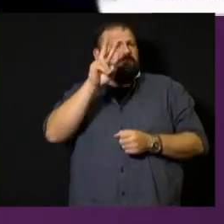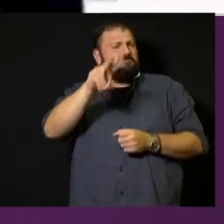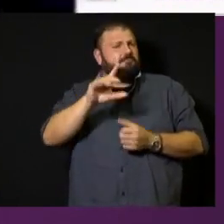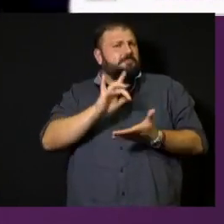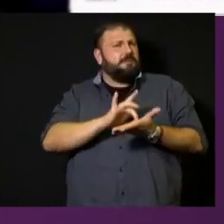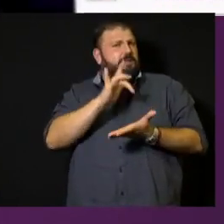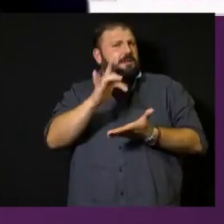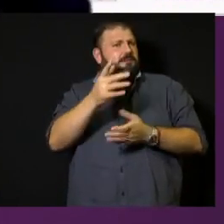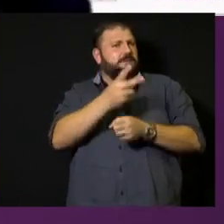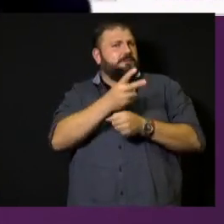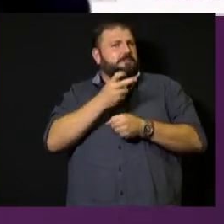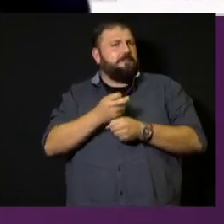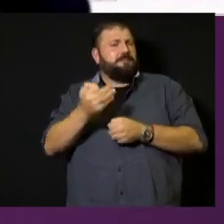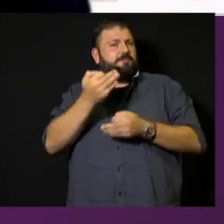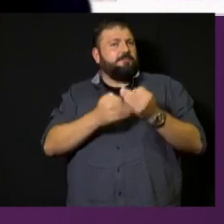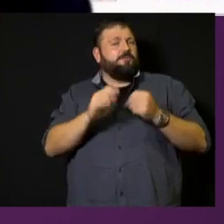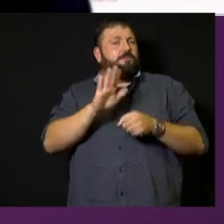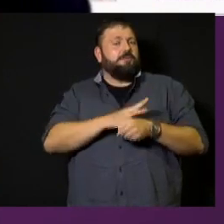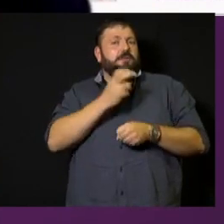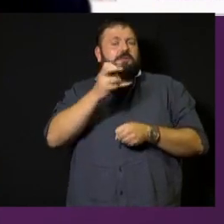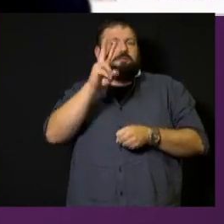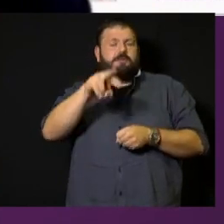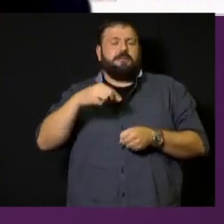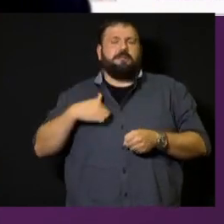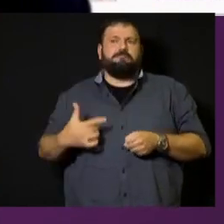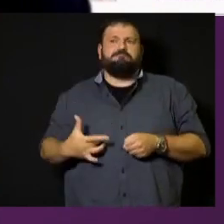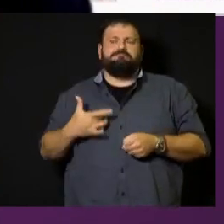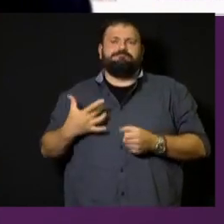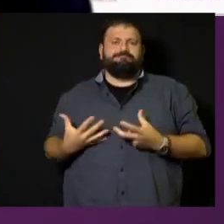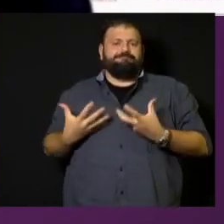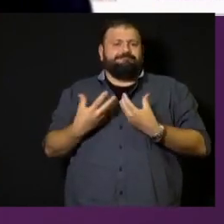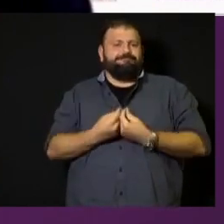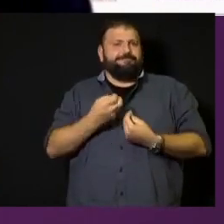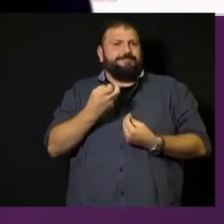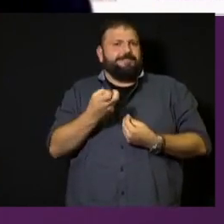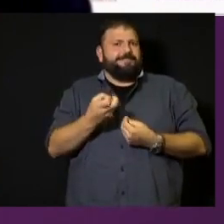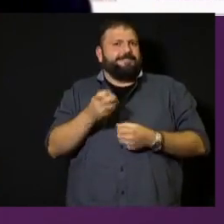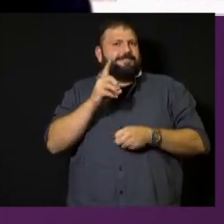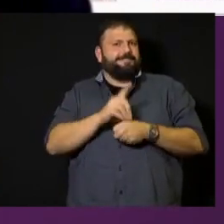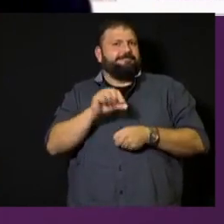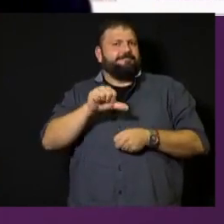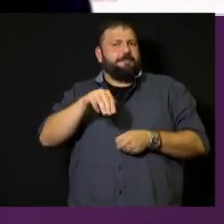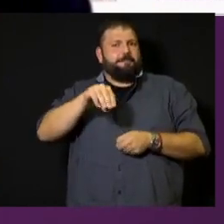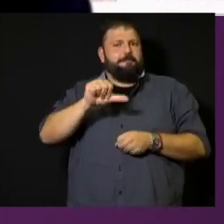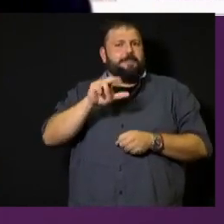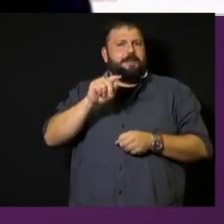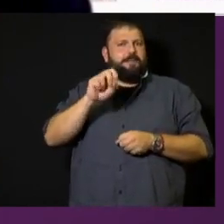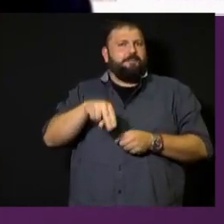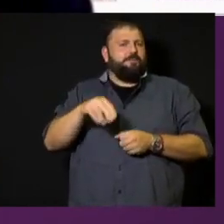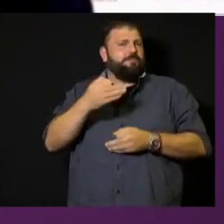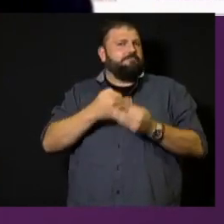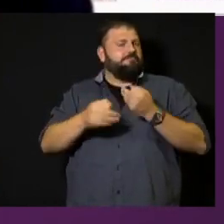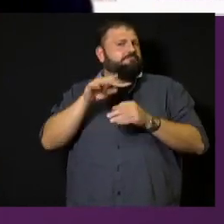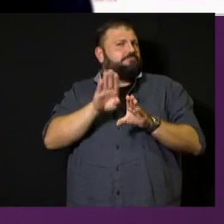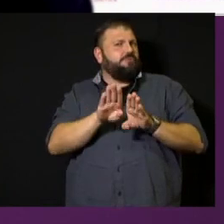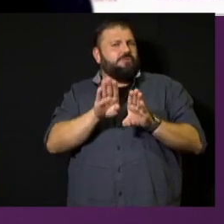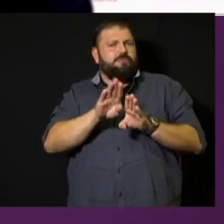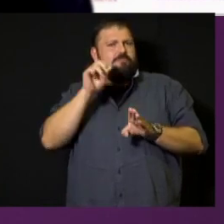First of all, thanks for the invitation. It is a privilege being part of this marathon, as